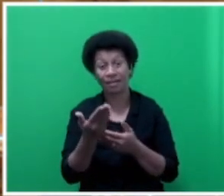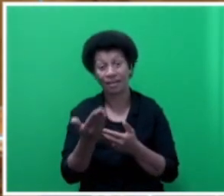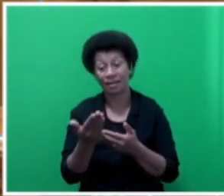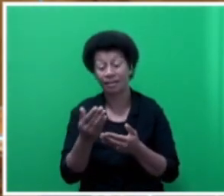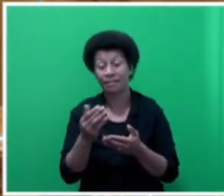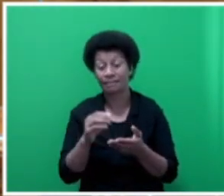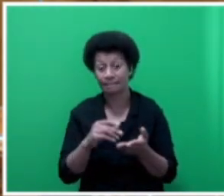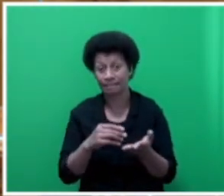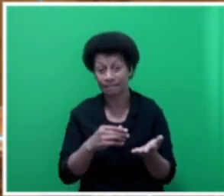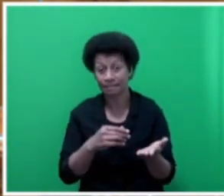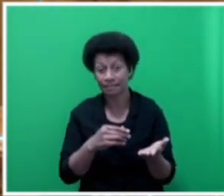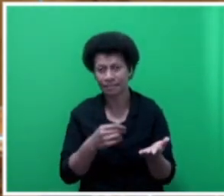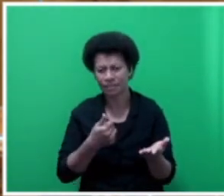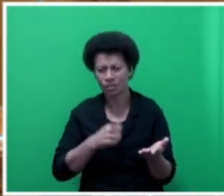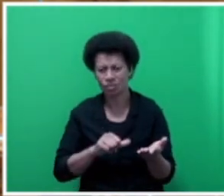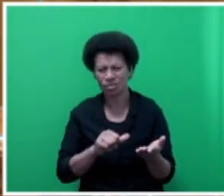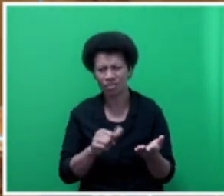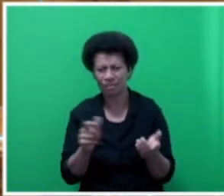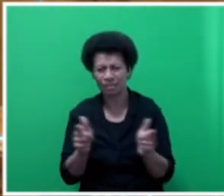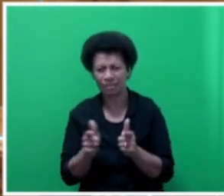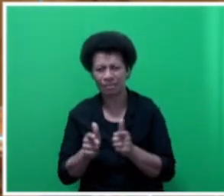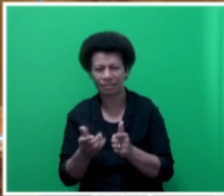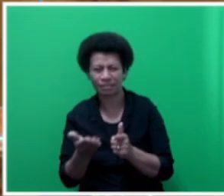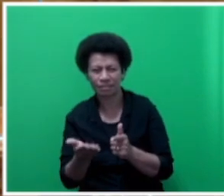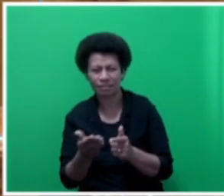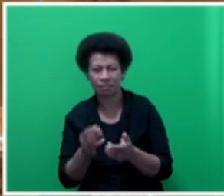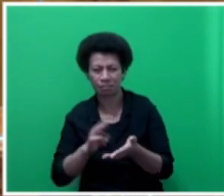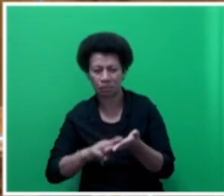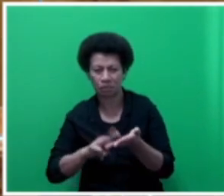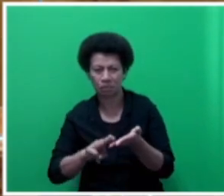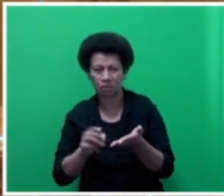to them. In total, government average